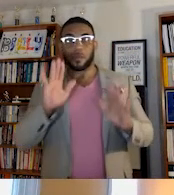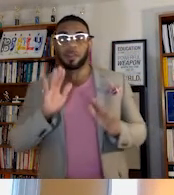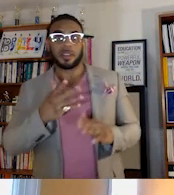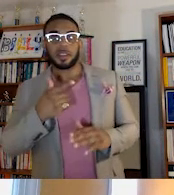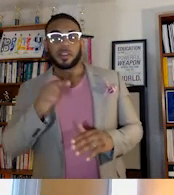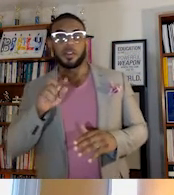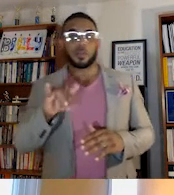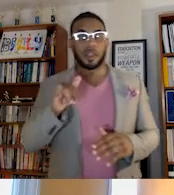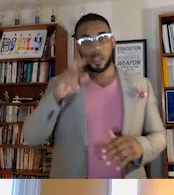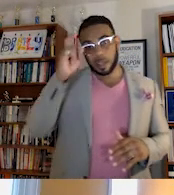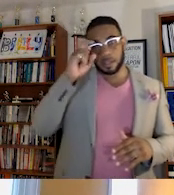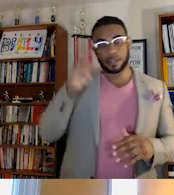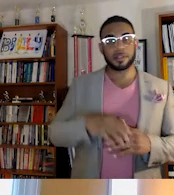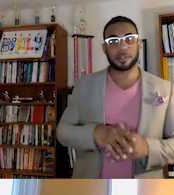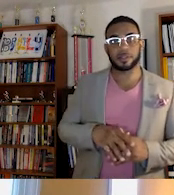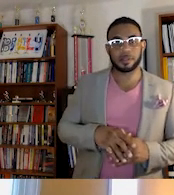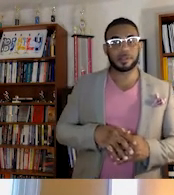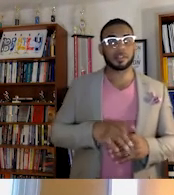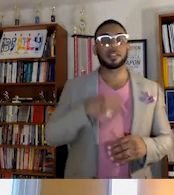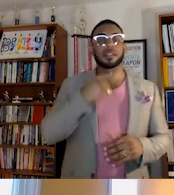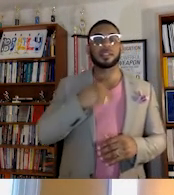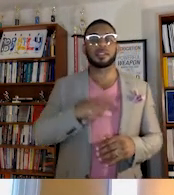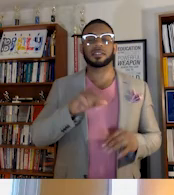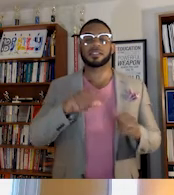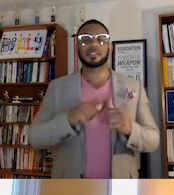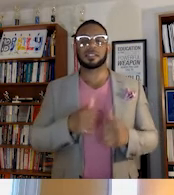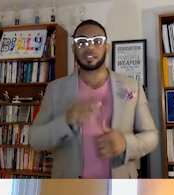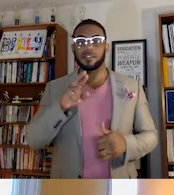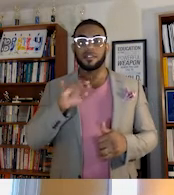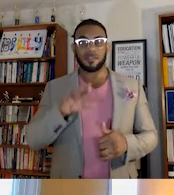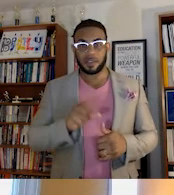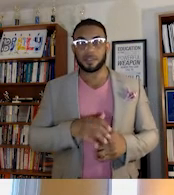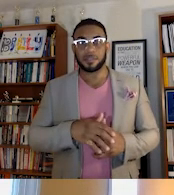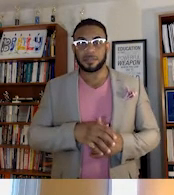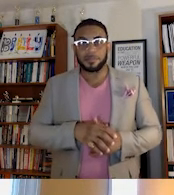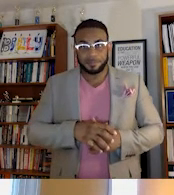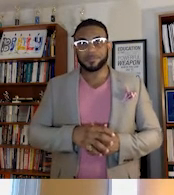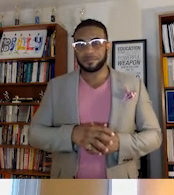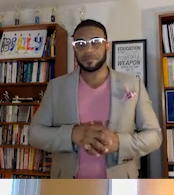and wise leader tells them it's a Chinese virus.